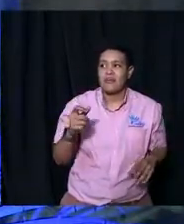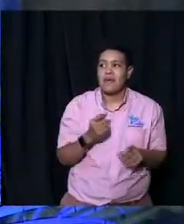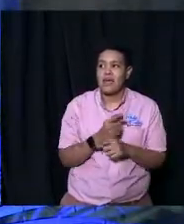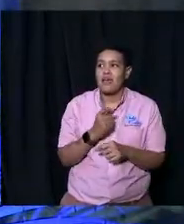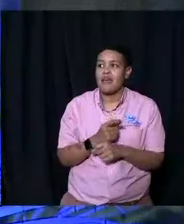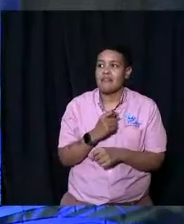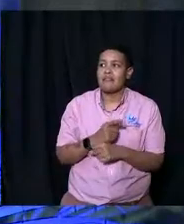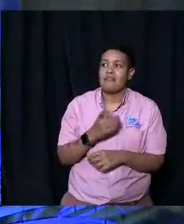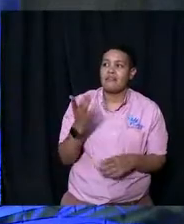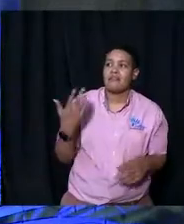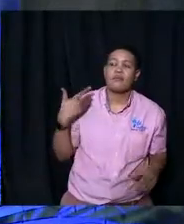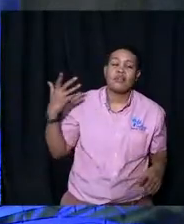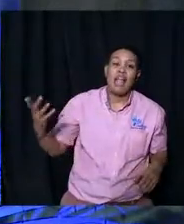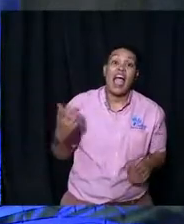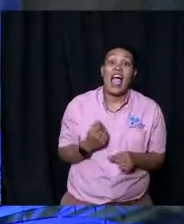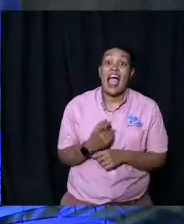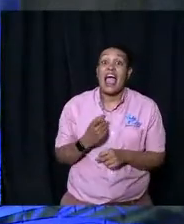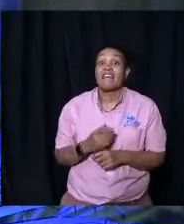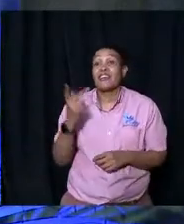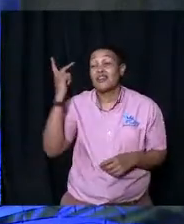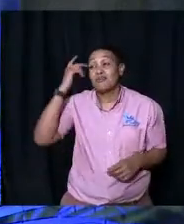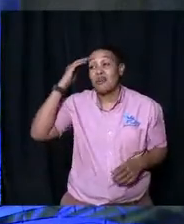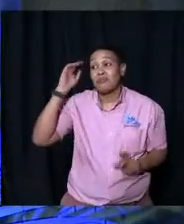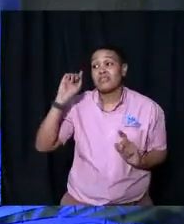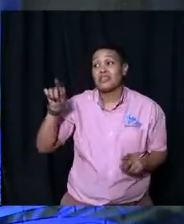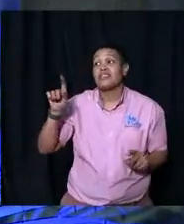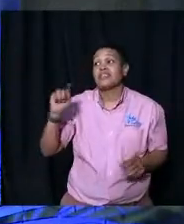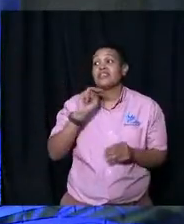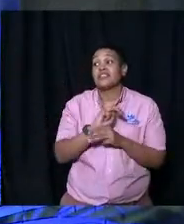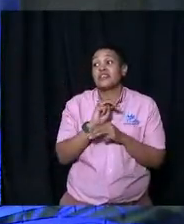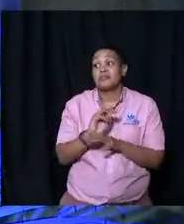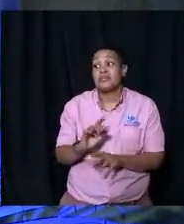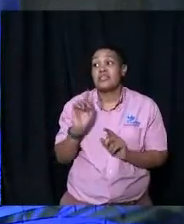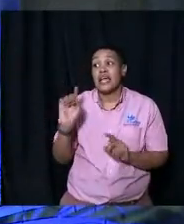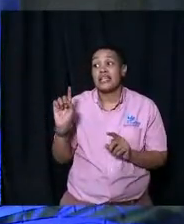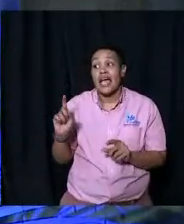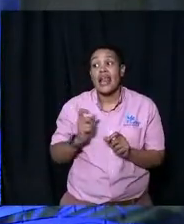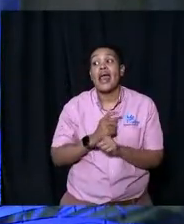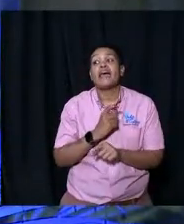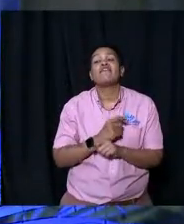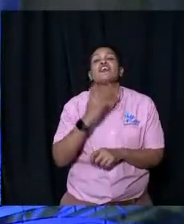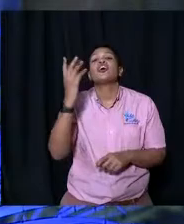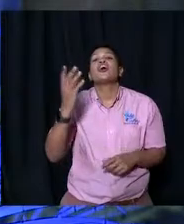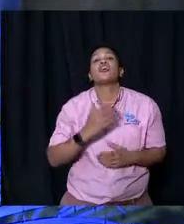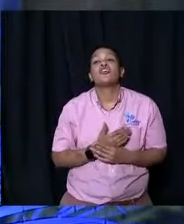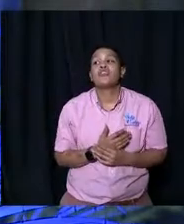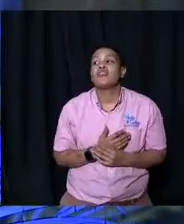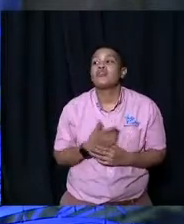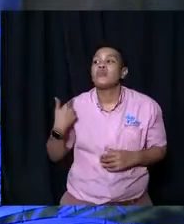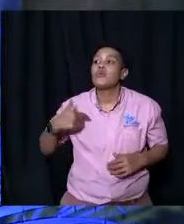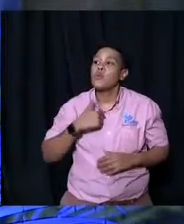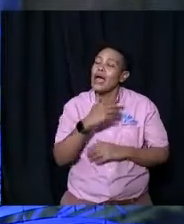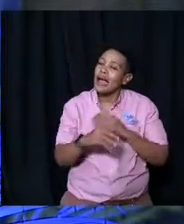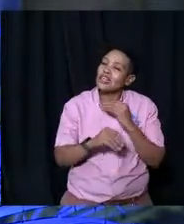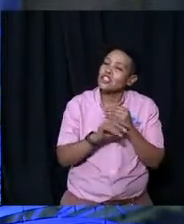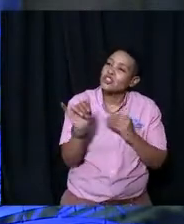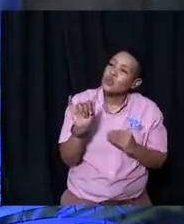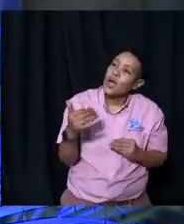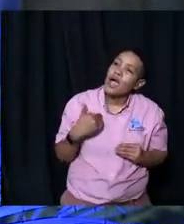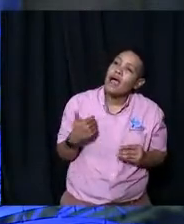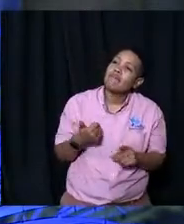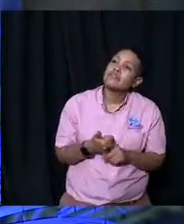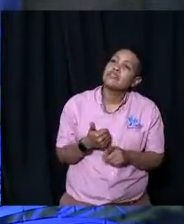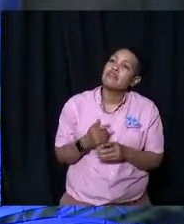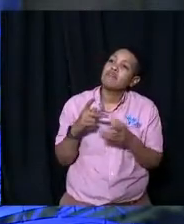that takes place every year. We're there every year. Even the Prime Minister attends, the Minister attends. And we also